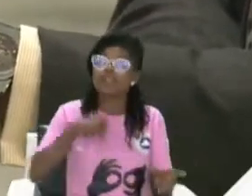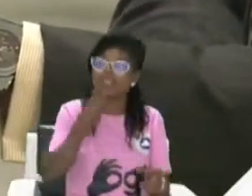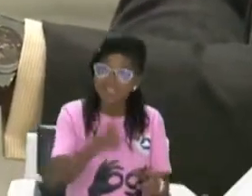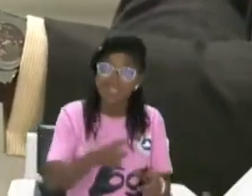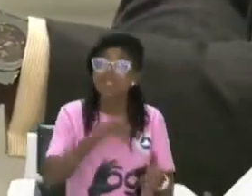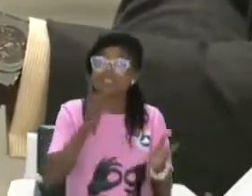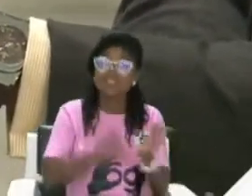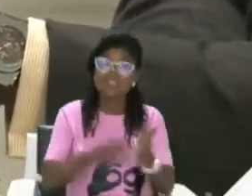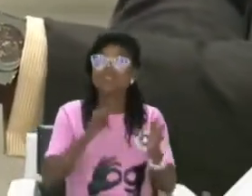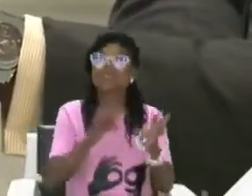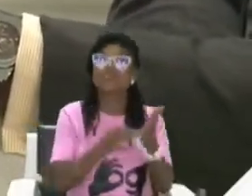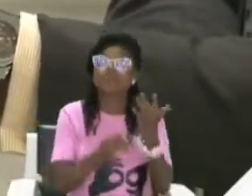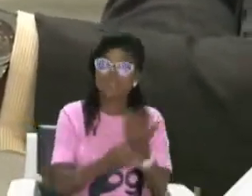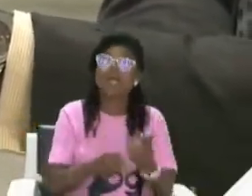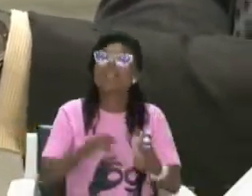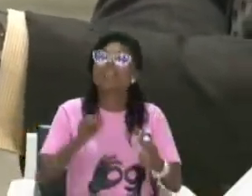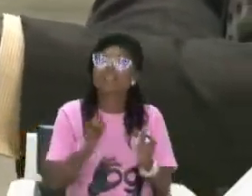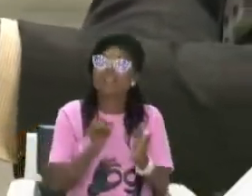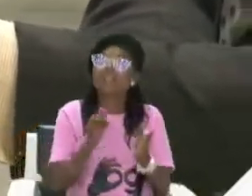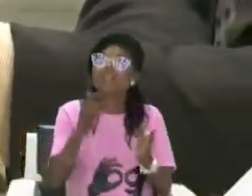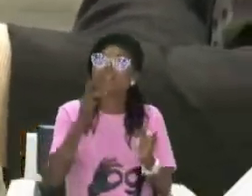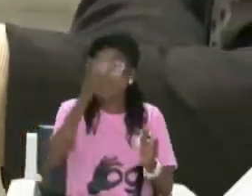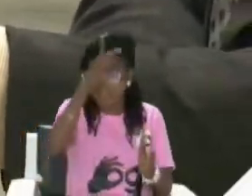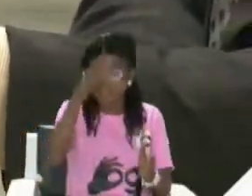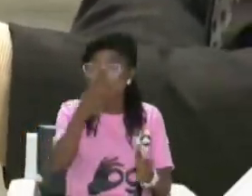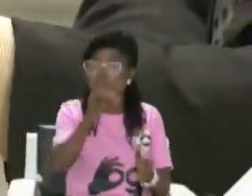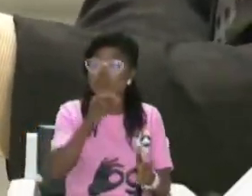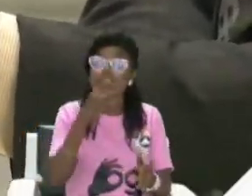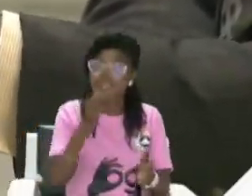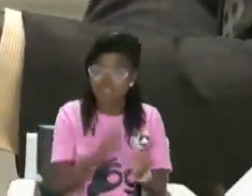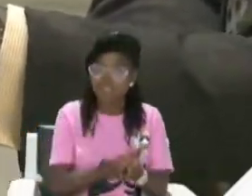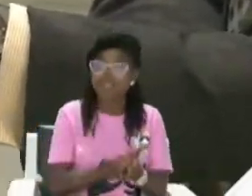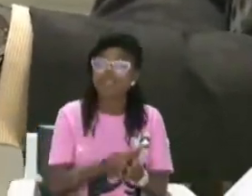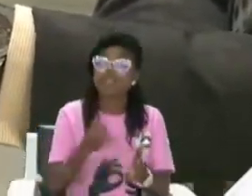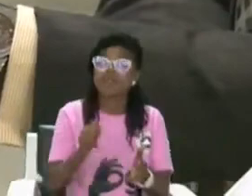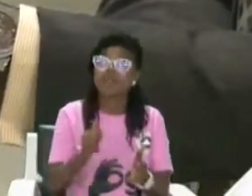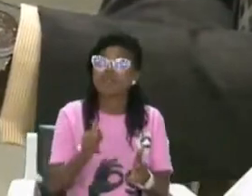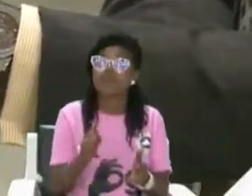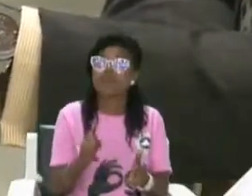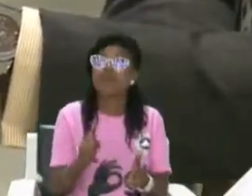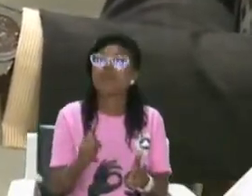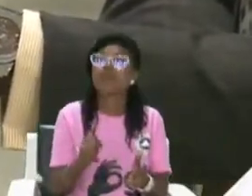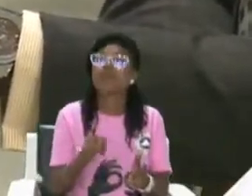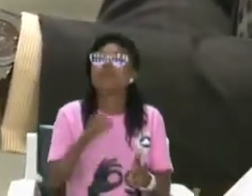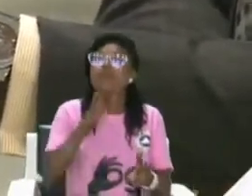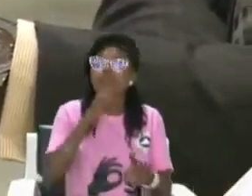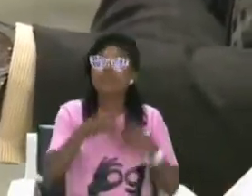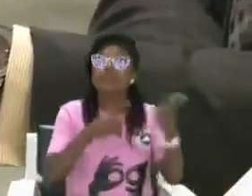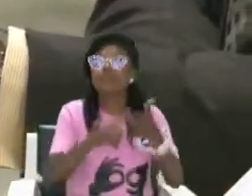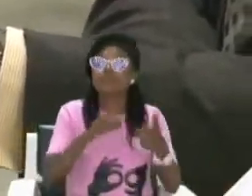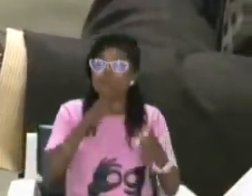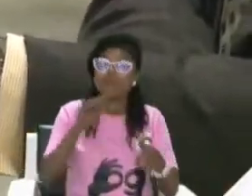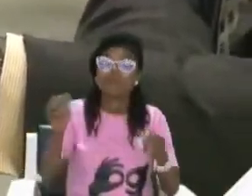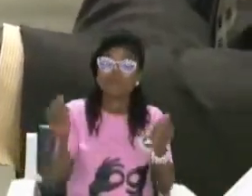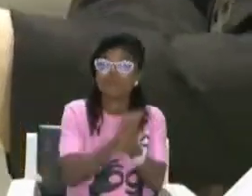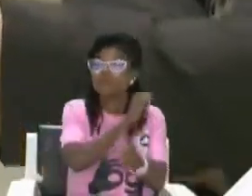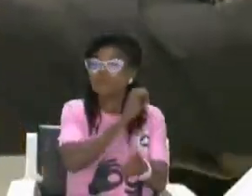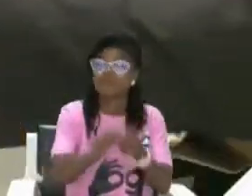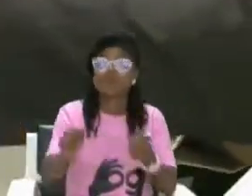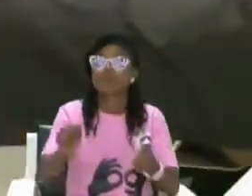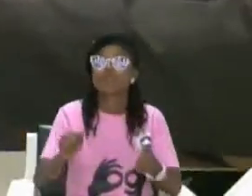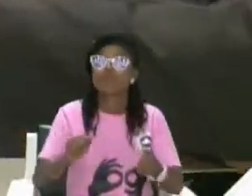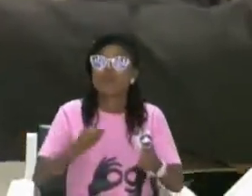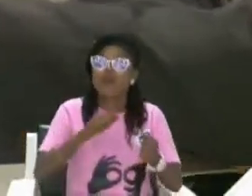This May, if you connected, Daddy Gio said, the bread is starting, the bread we are going to eat is going to destroy poison in our